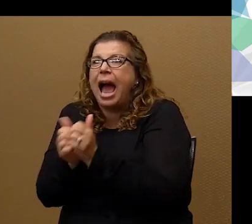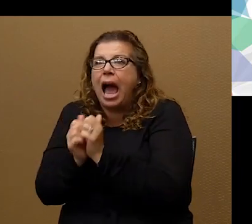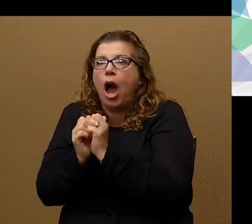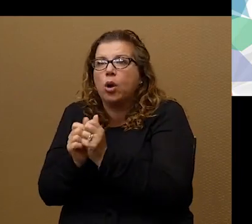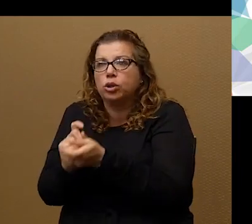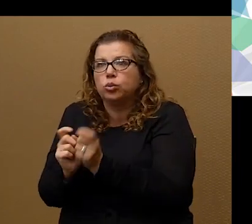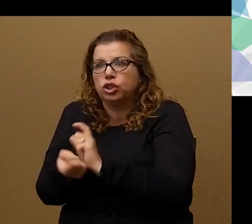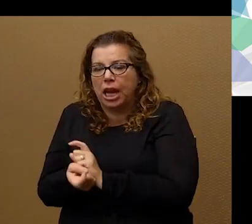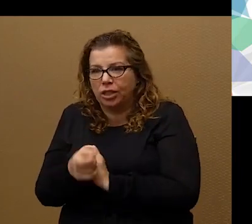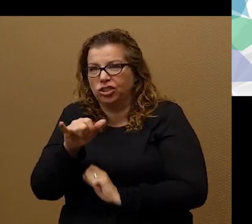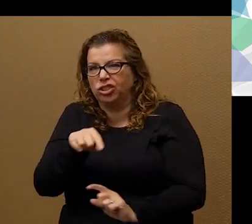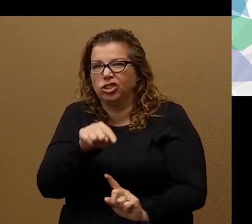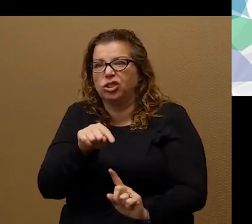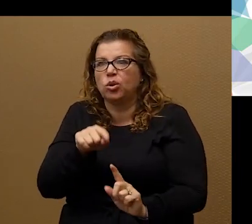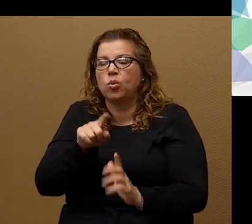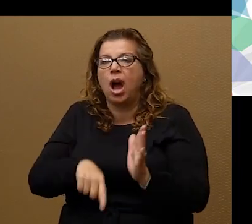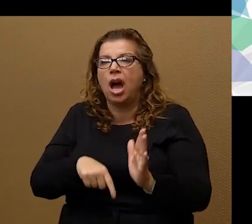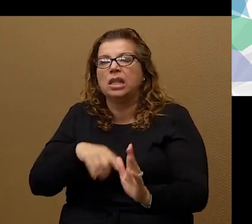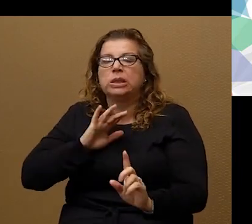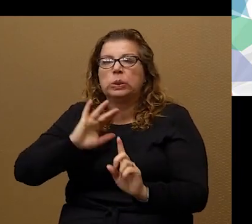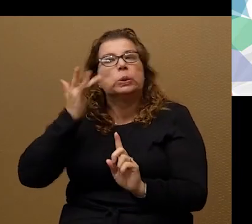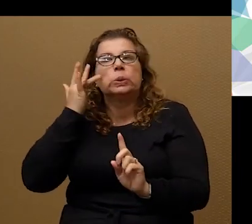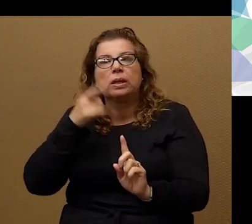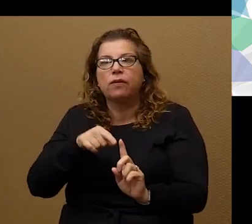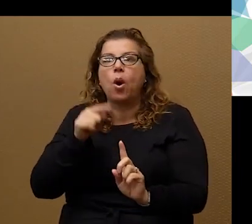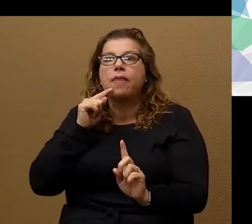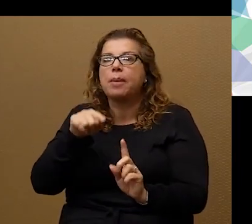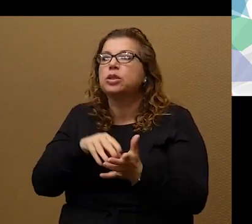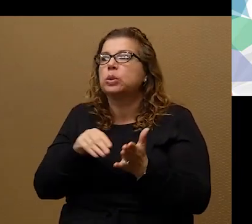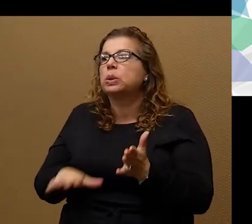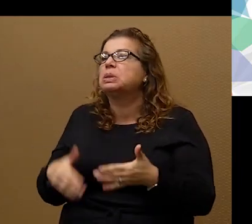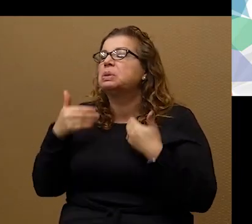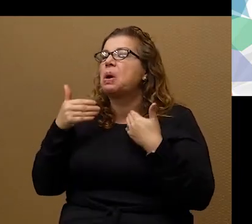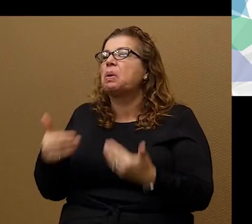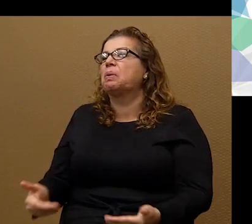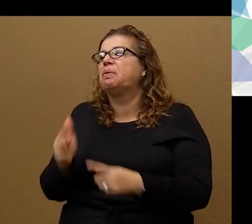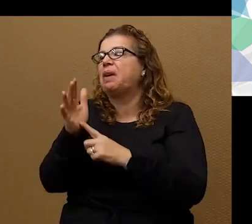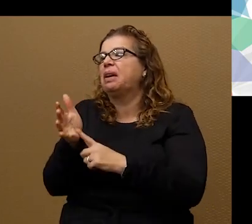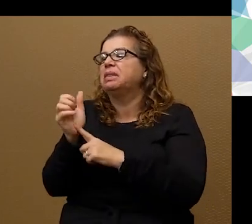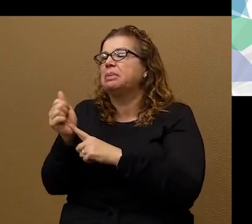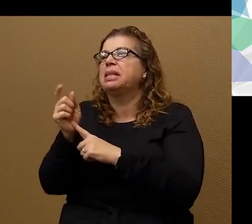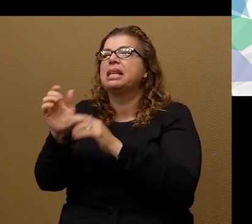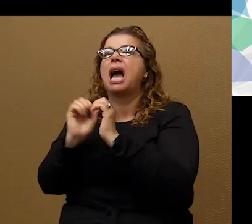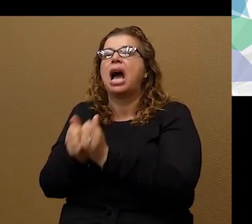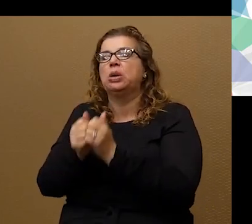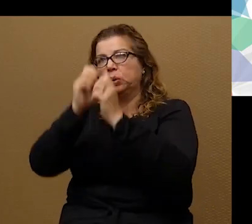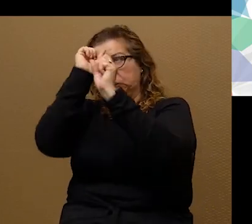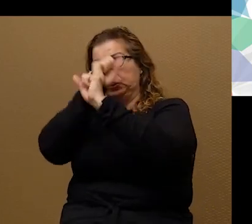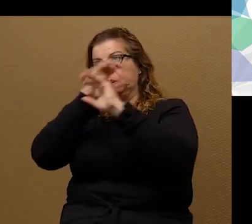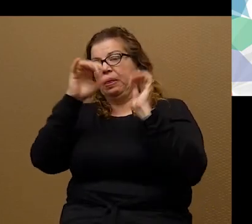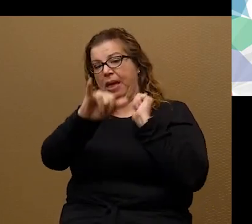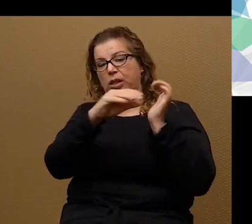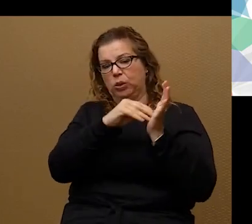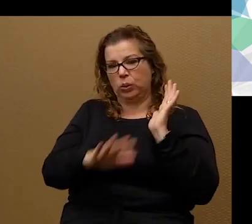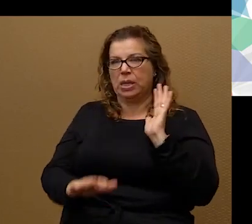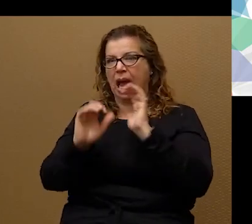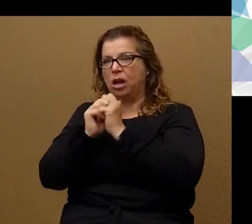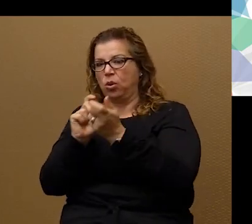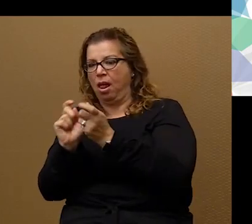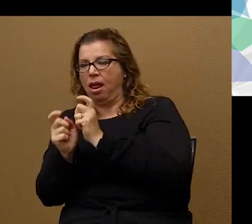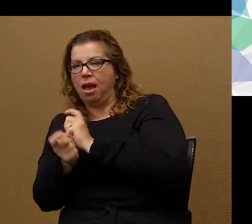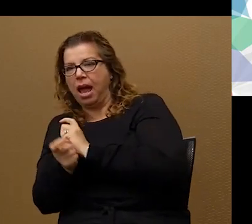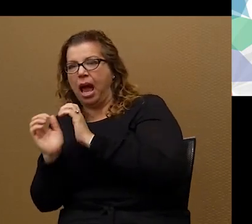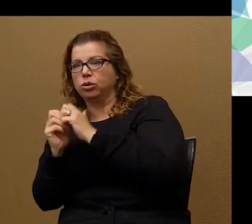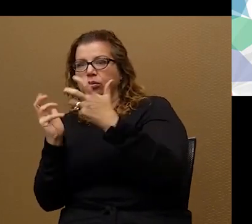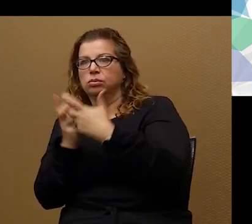change the things in your classroom? So I'll give you like 5-10 minutes to think about a student and how